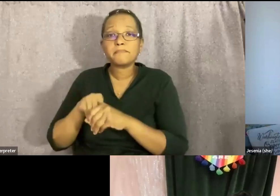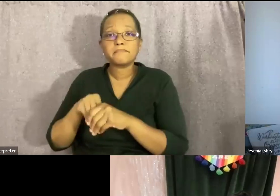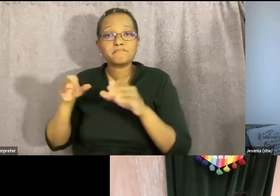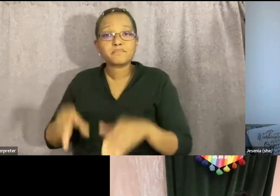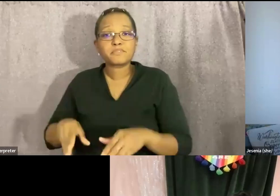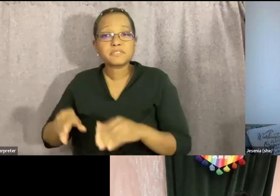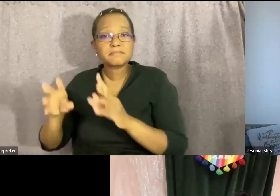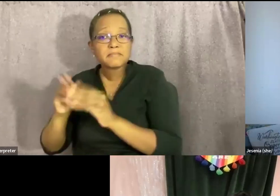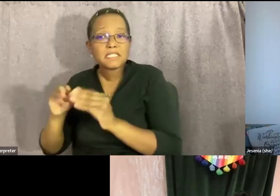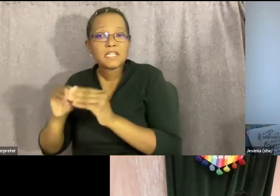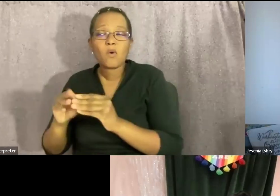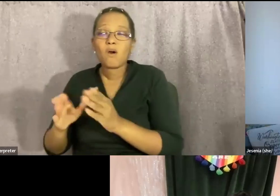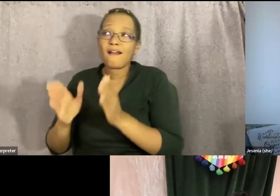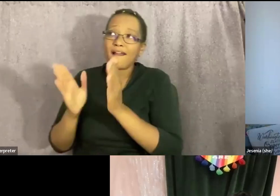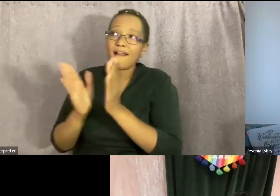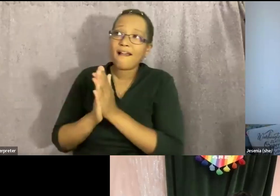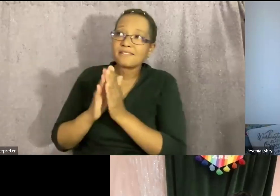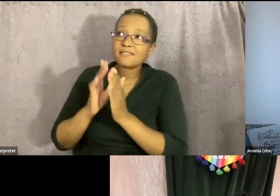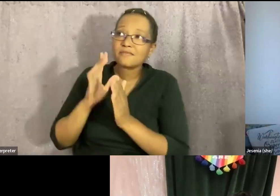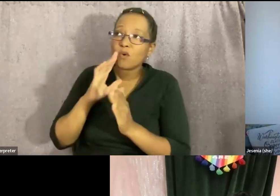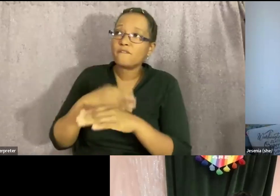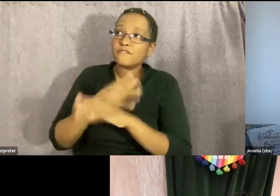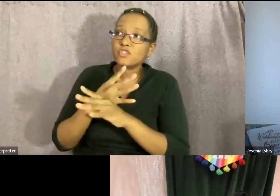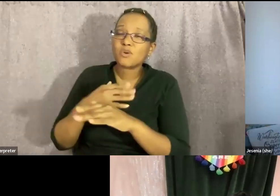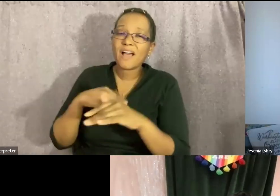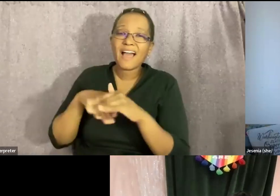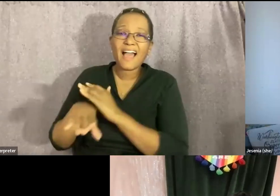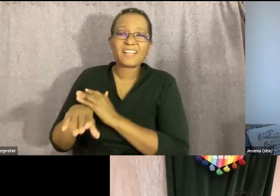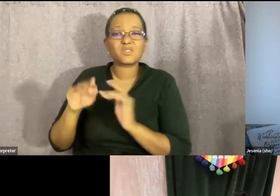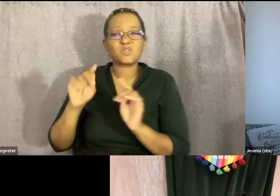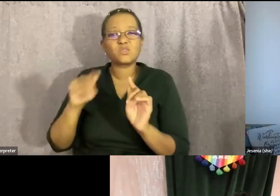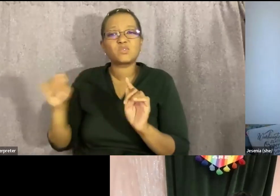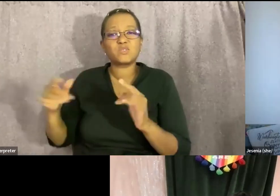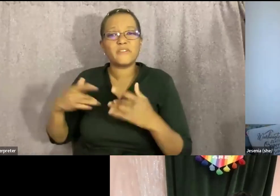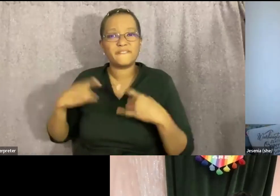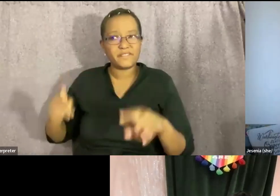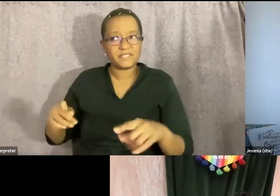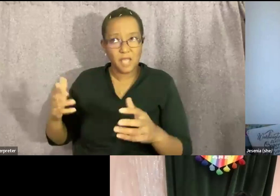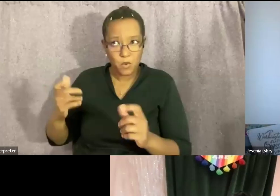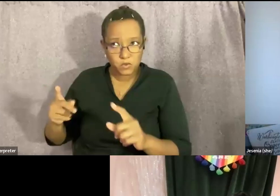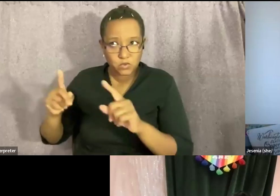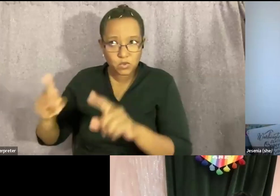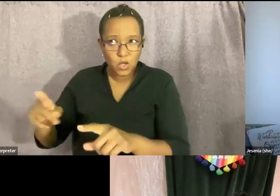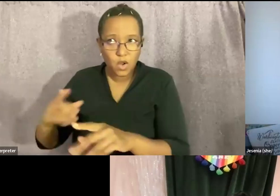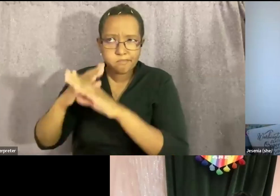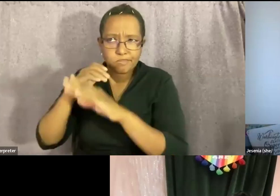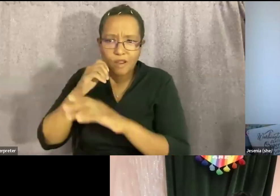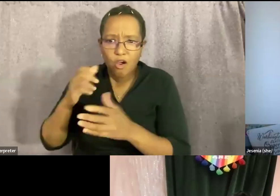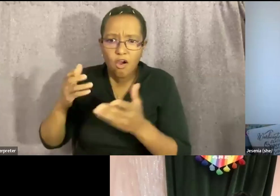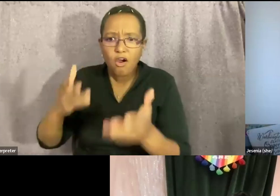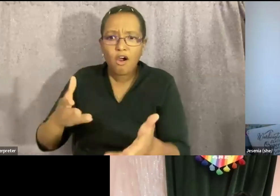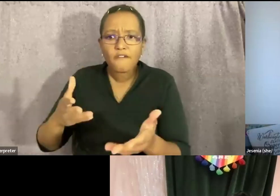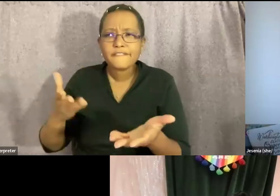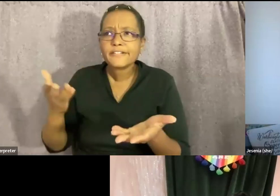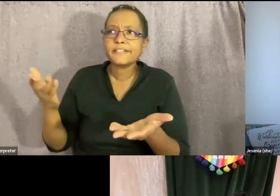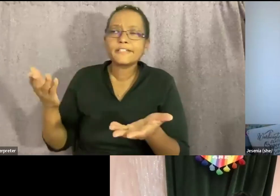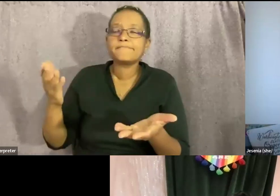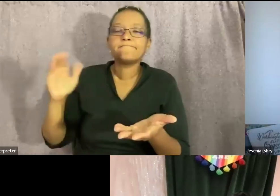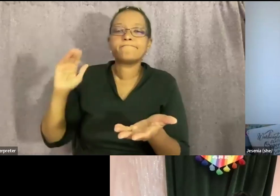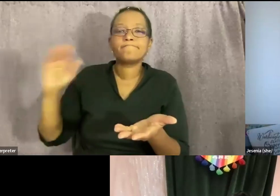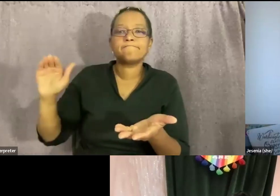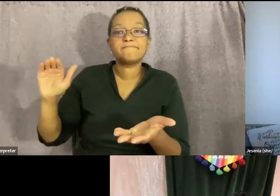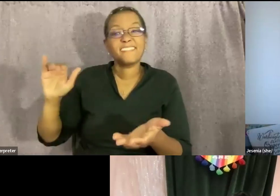ourselves with like and phrase it as causes we are in solidarity with.